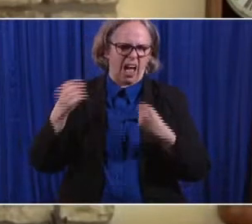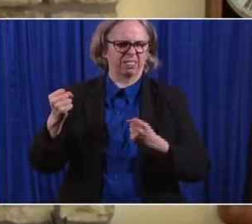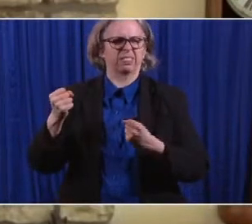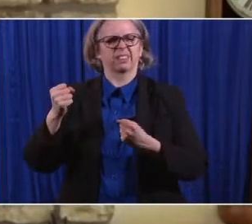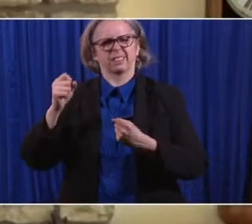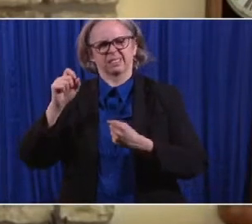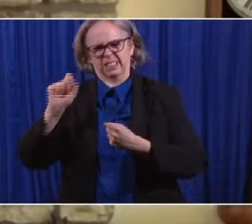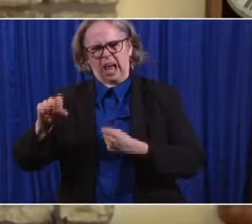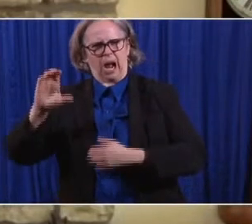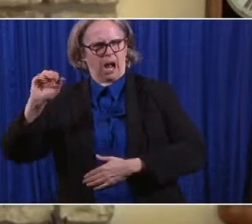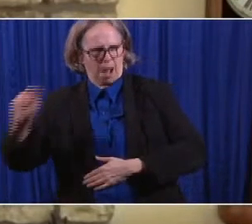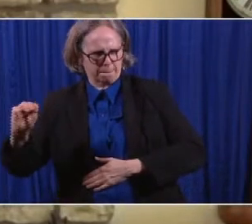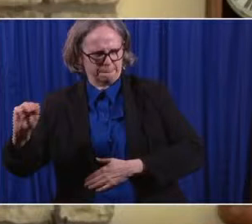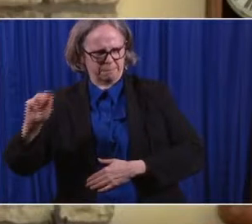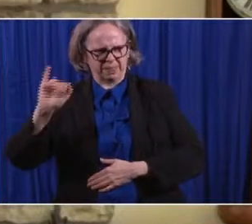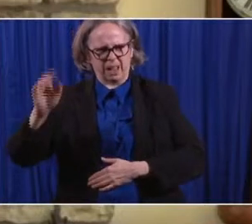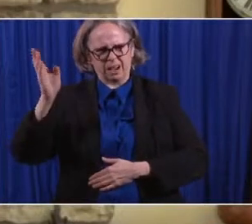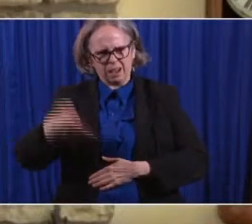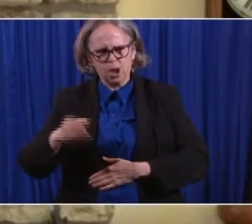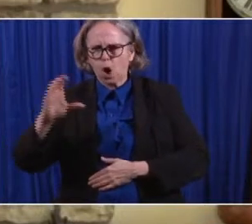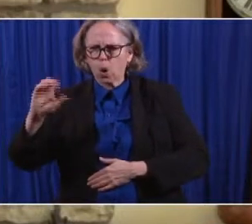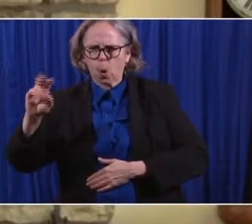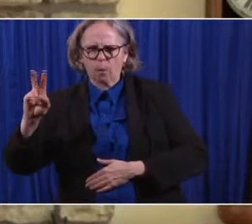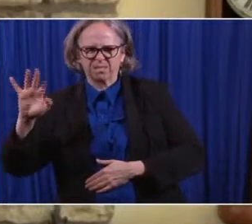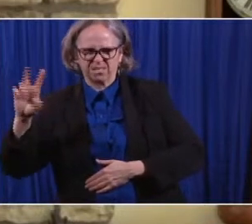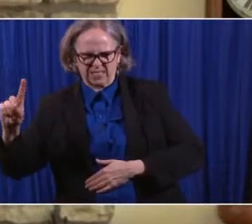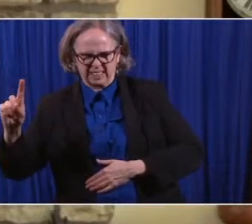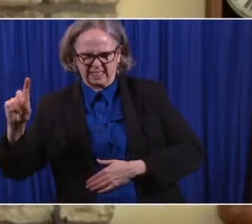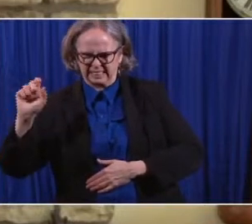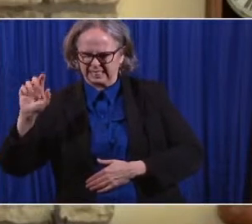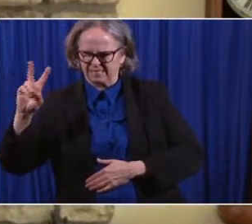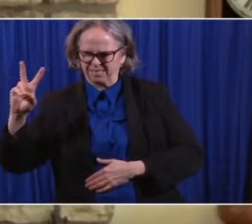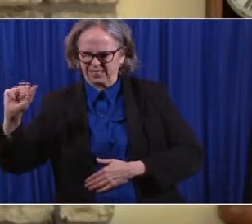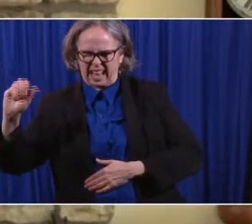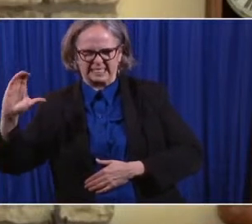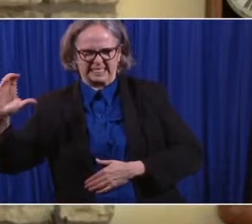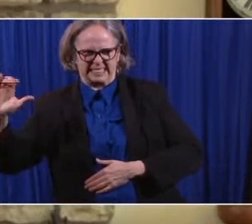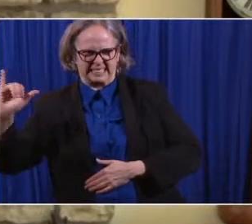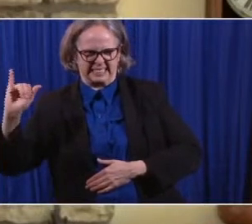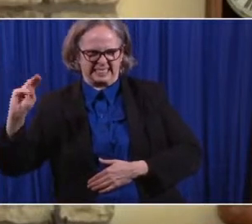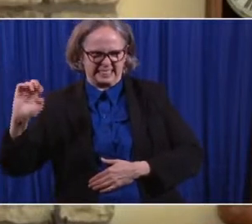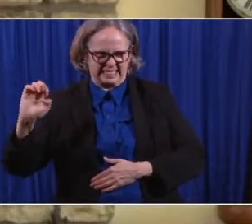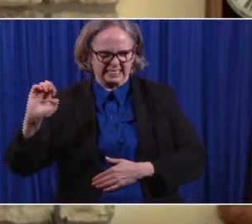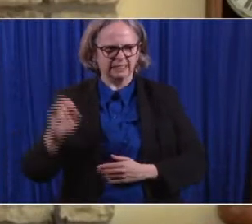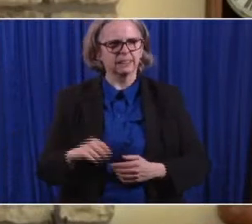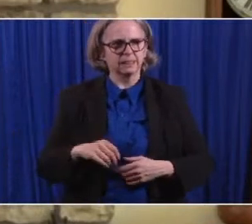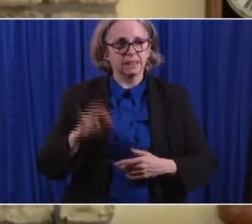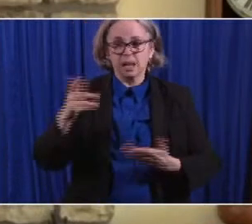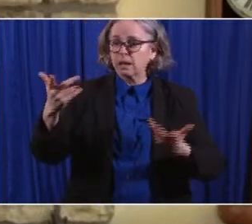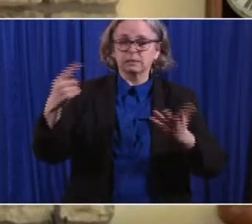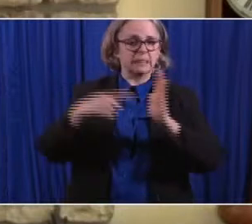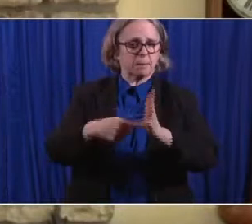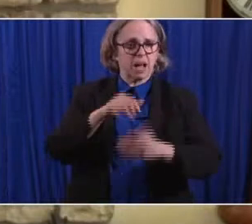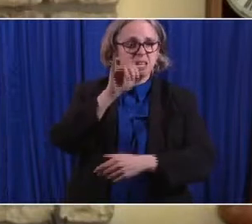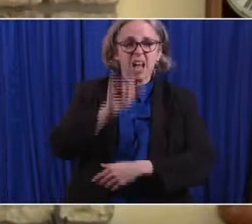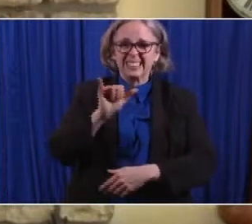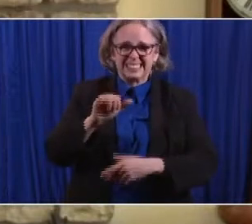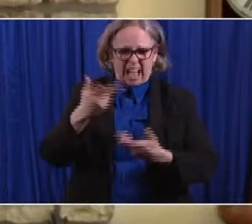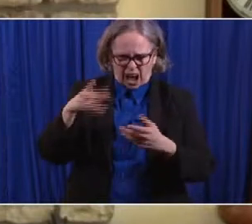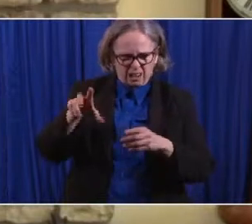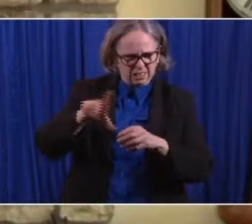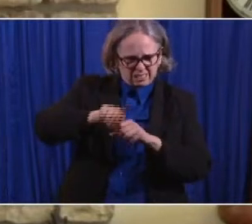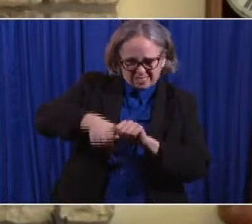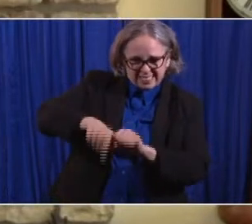lucascountyhealth.com/COVID vaccine. 2,000 there. In Youngstown, we found 23 providers within 10 miles that had vaccine